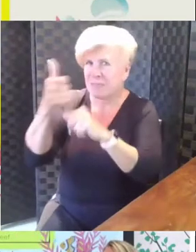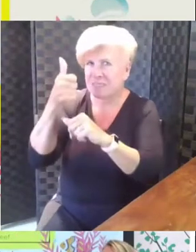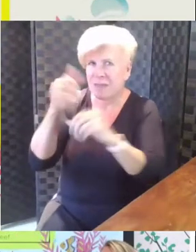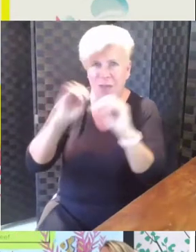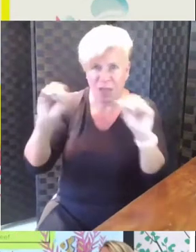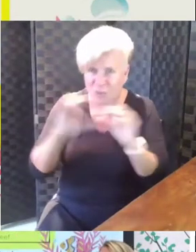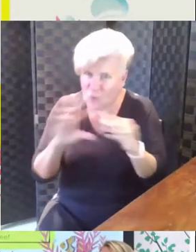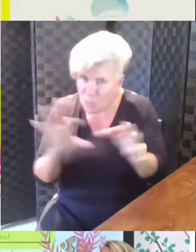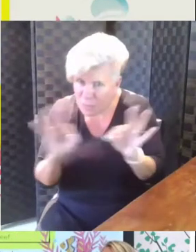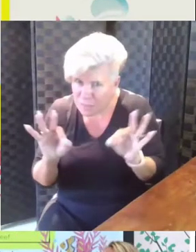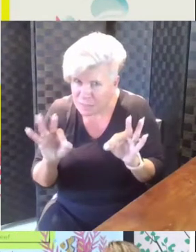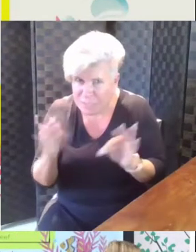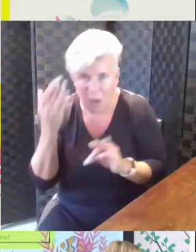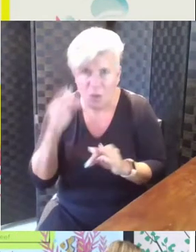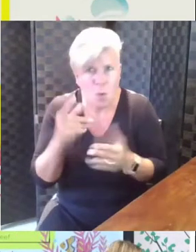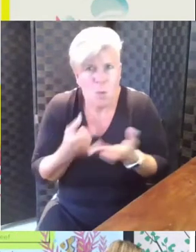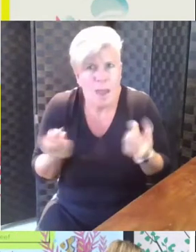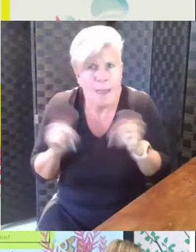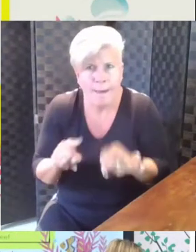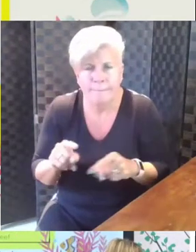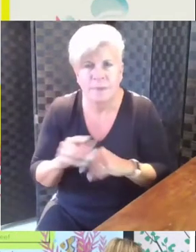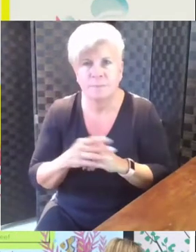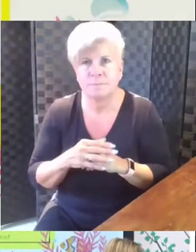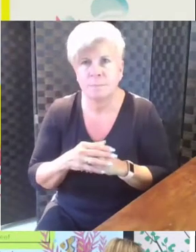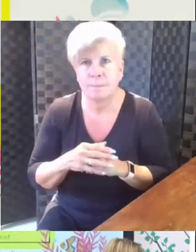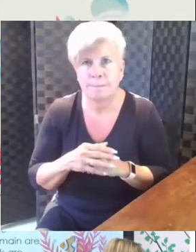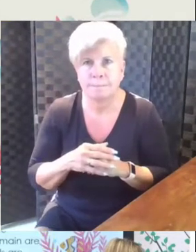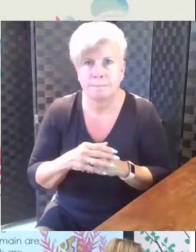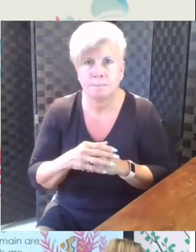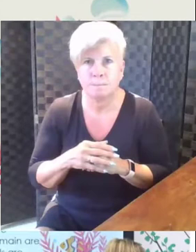not the caption. I wouldn't have known maybe what was going on in the picture.